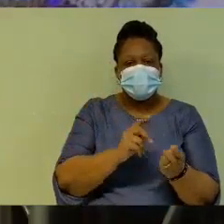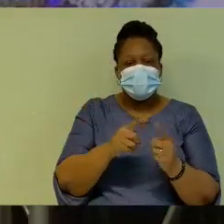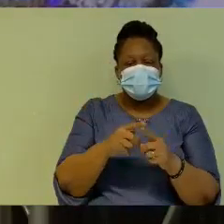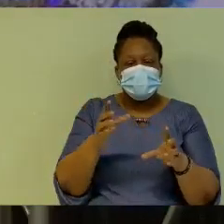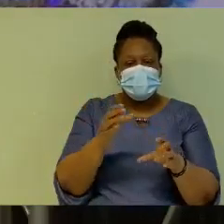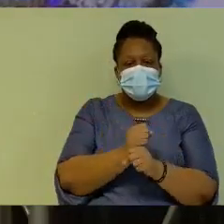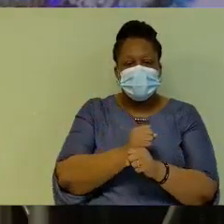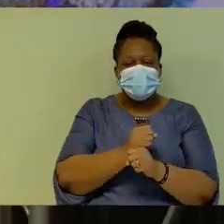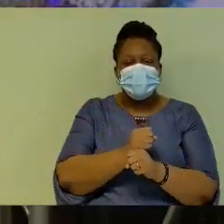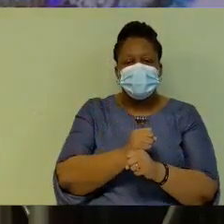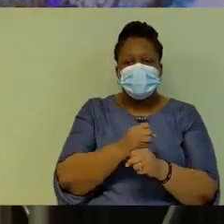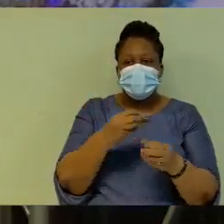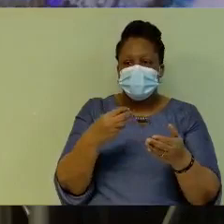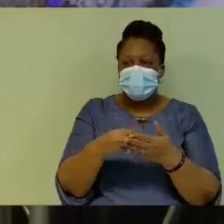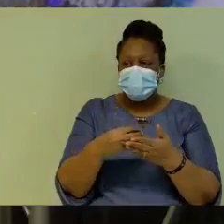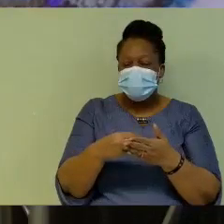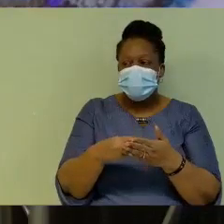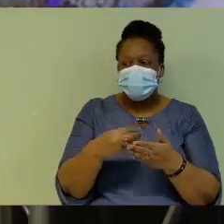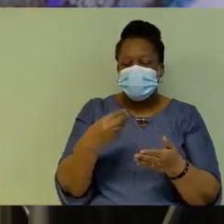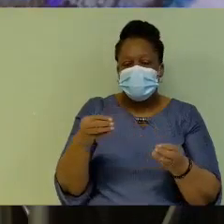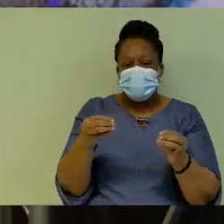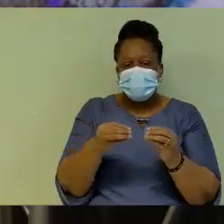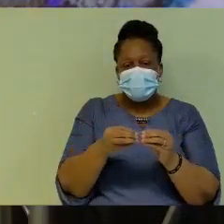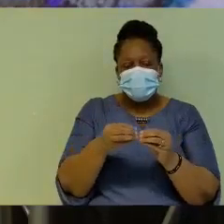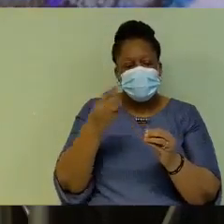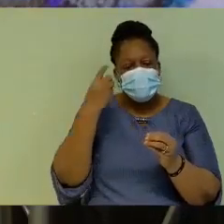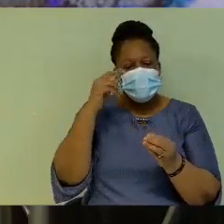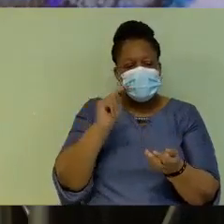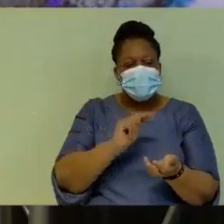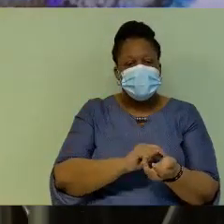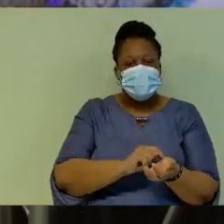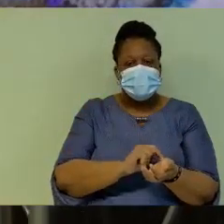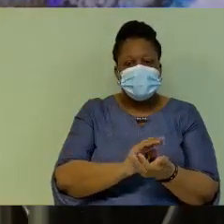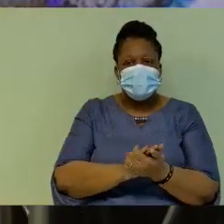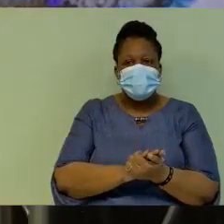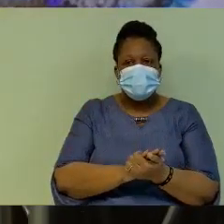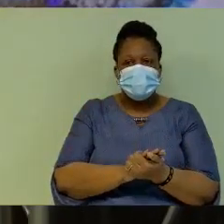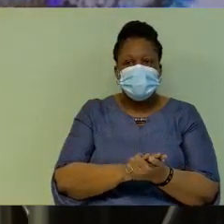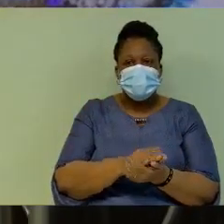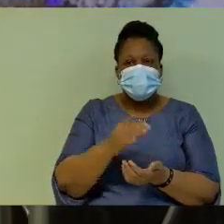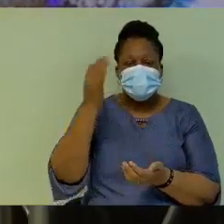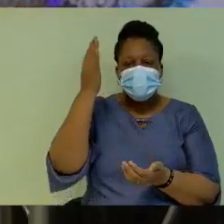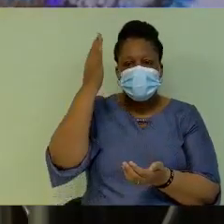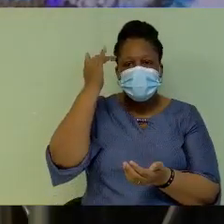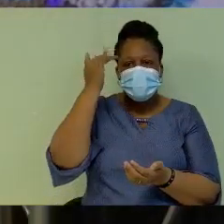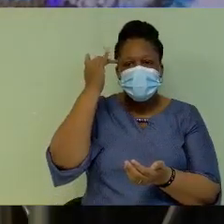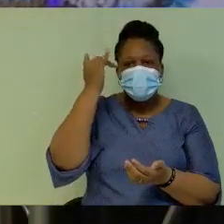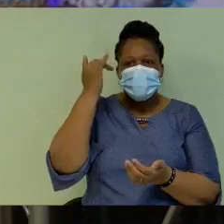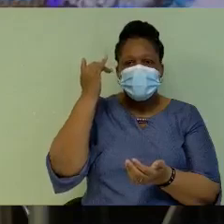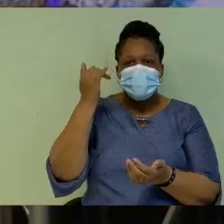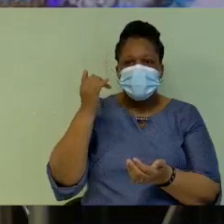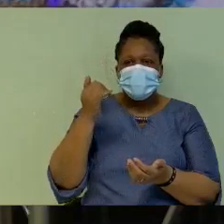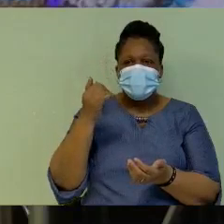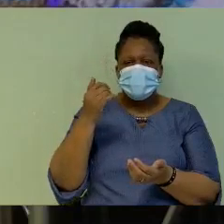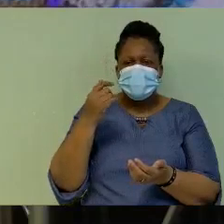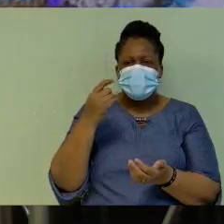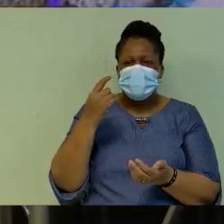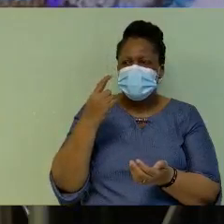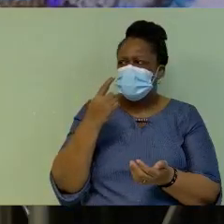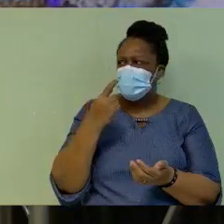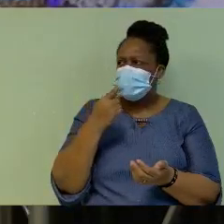for salary increases for nurses. If that is correct, why is the increase only being given this